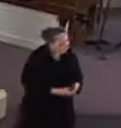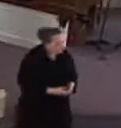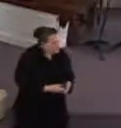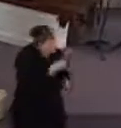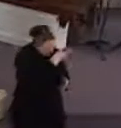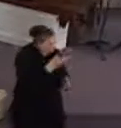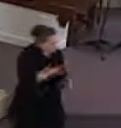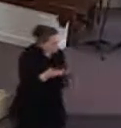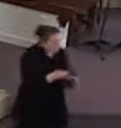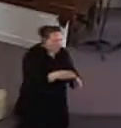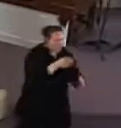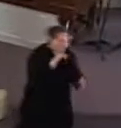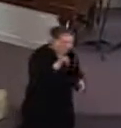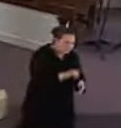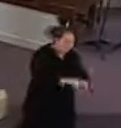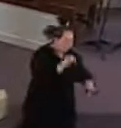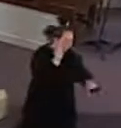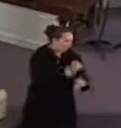salvation.